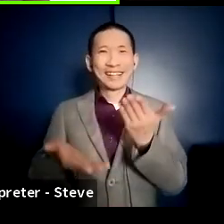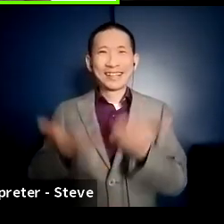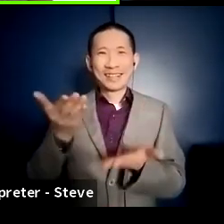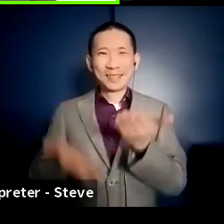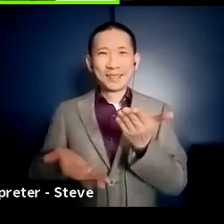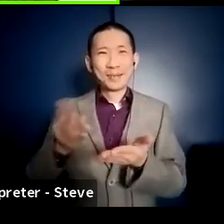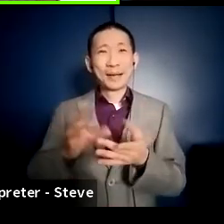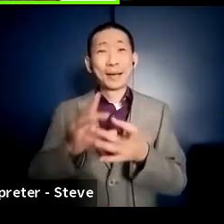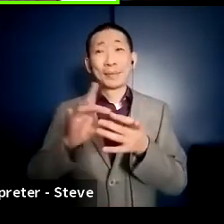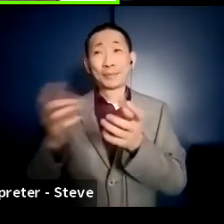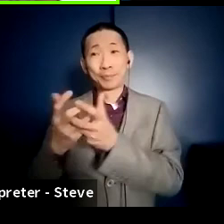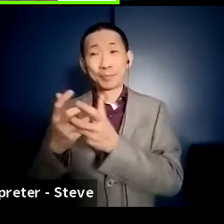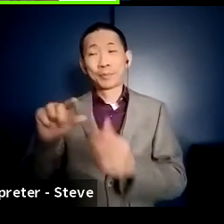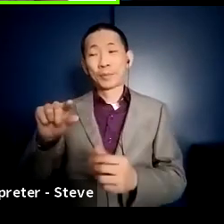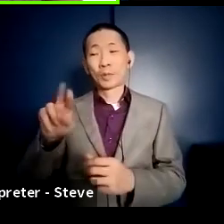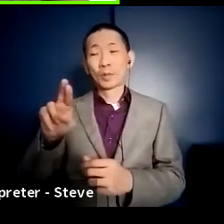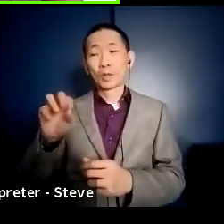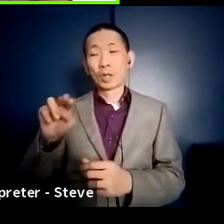Groundwater's research.